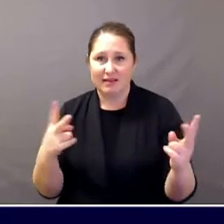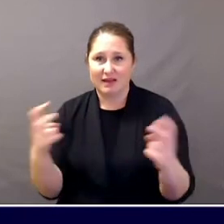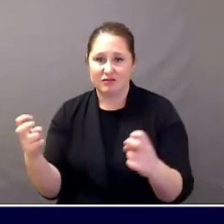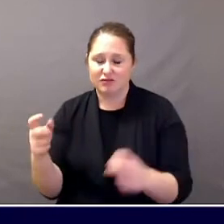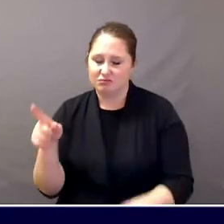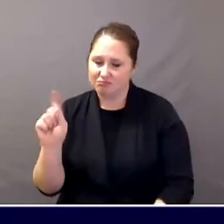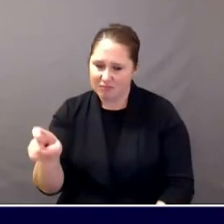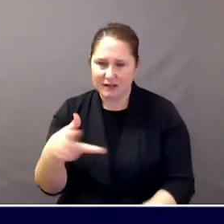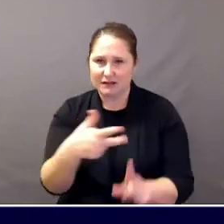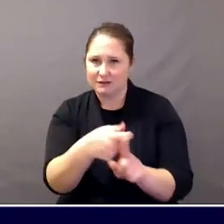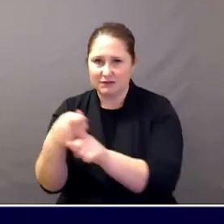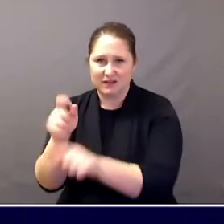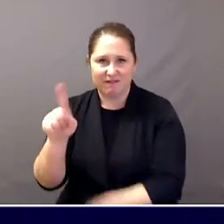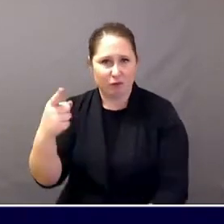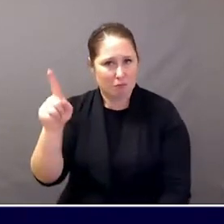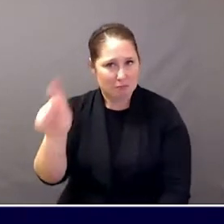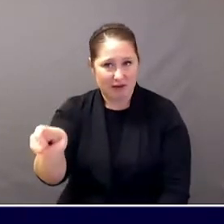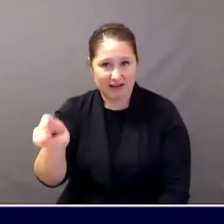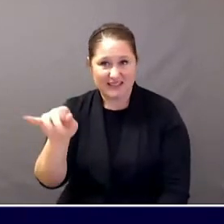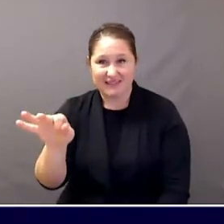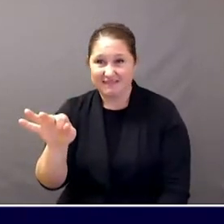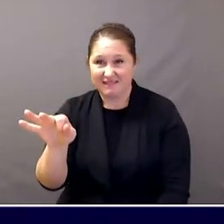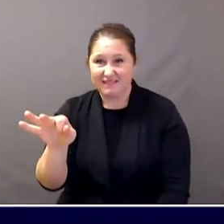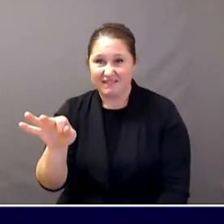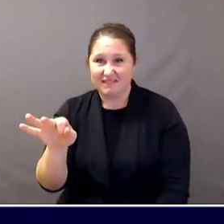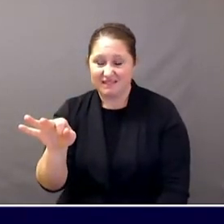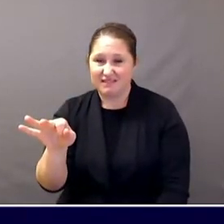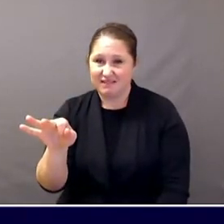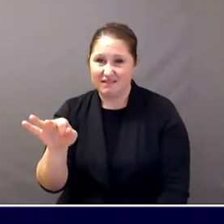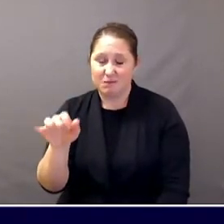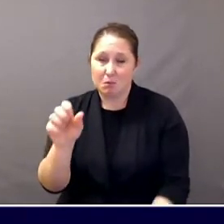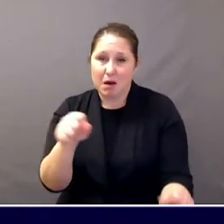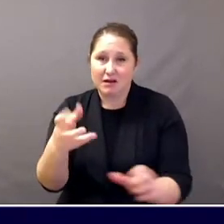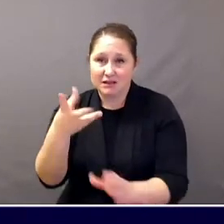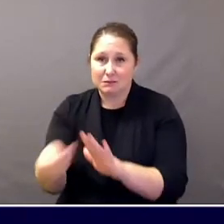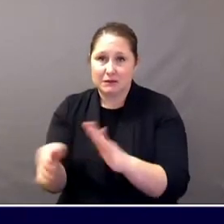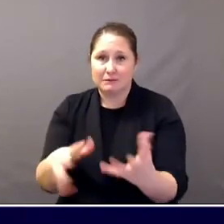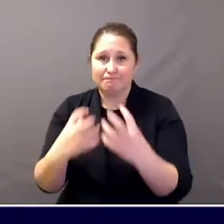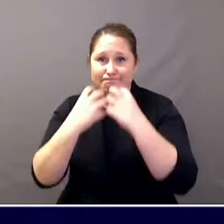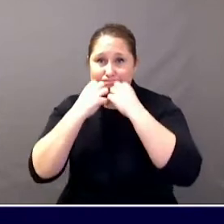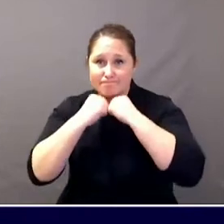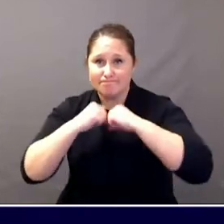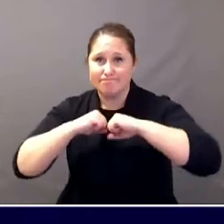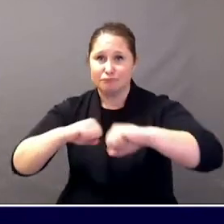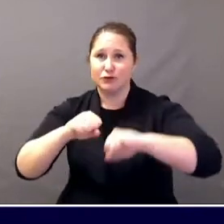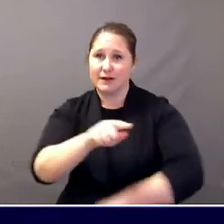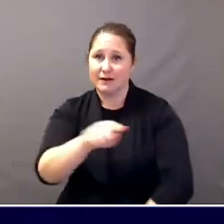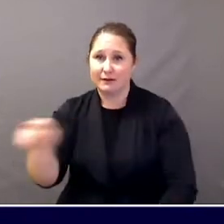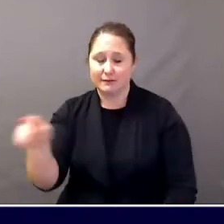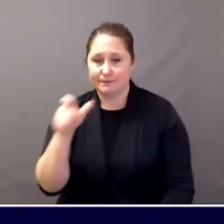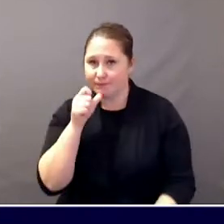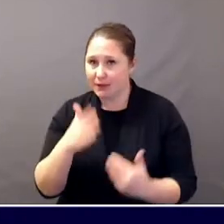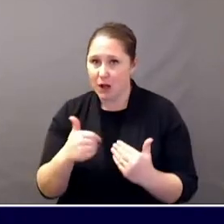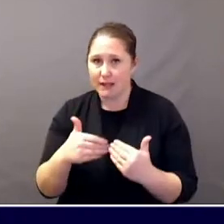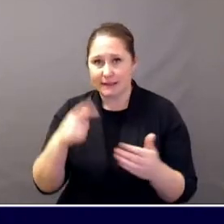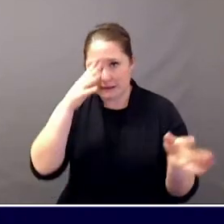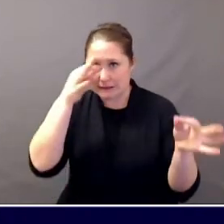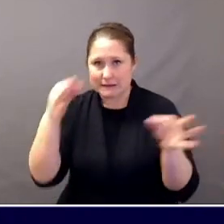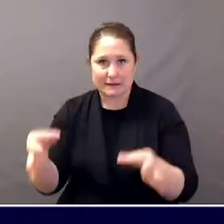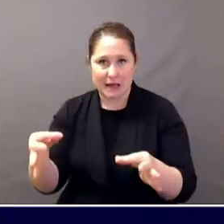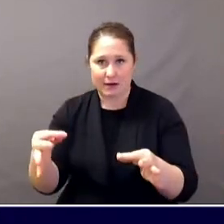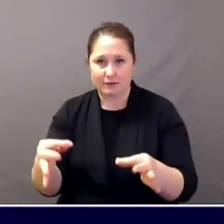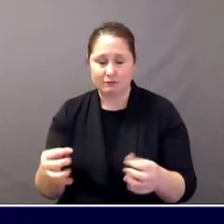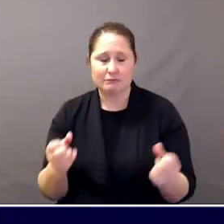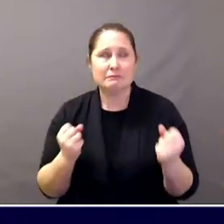and foremost. That's the whole fundamental reason for this decision. Not an easy one. There are piles